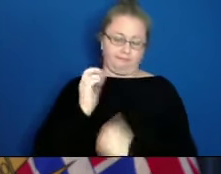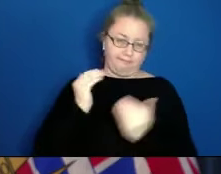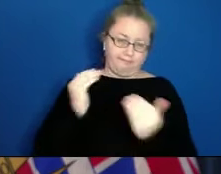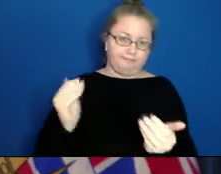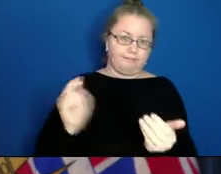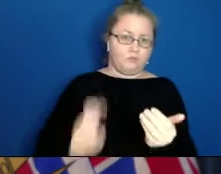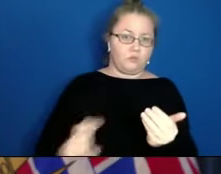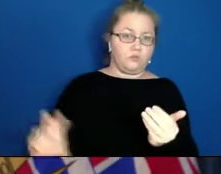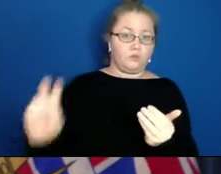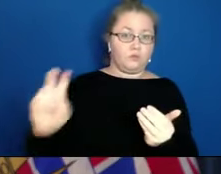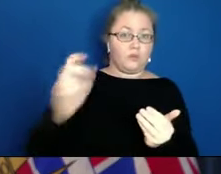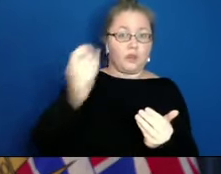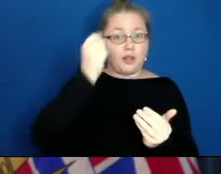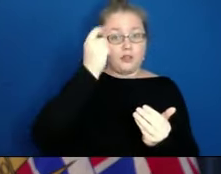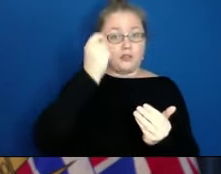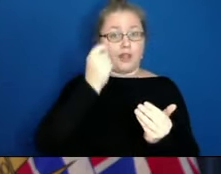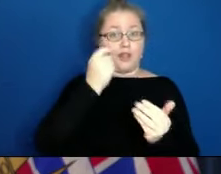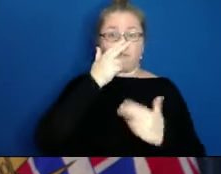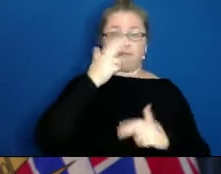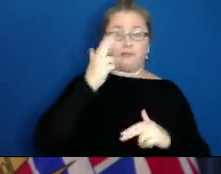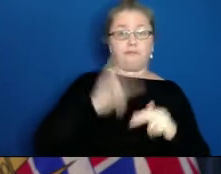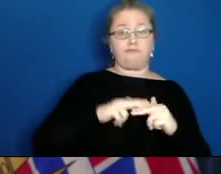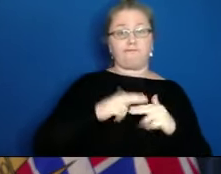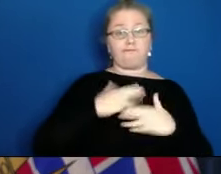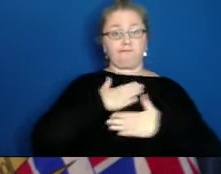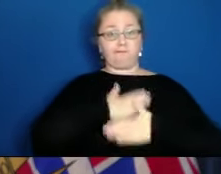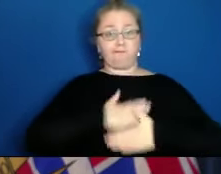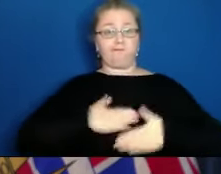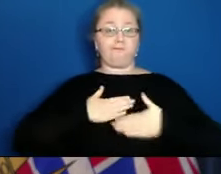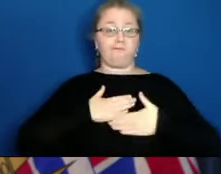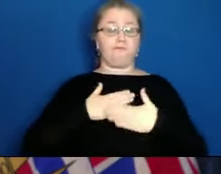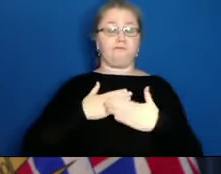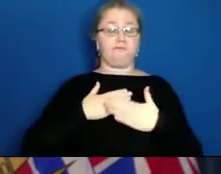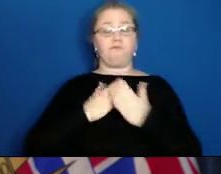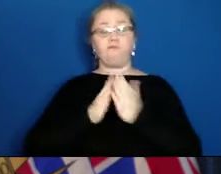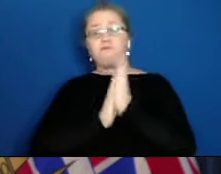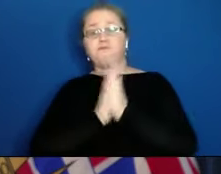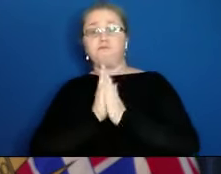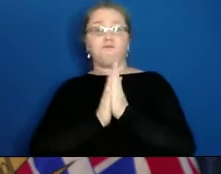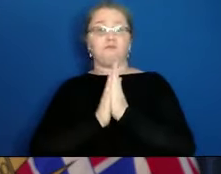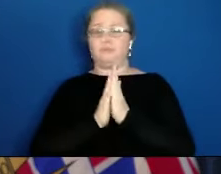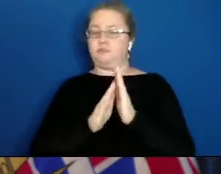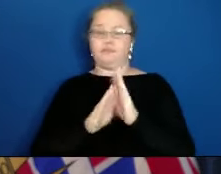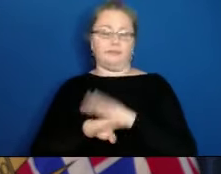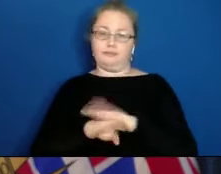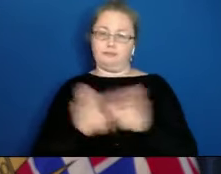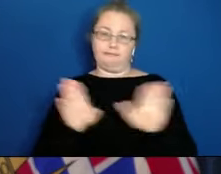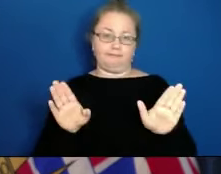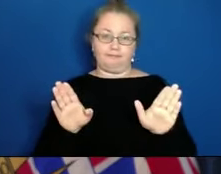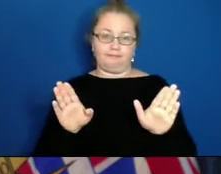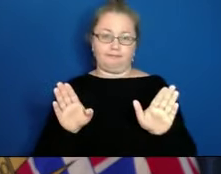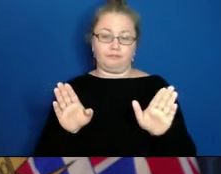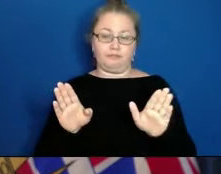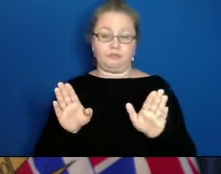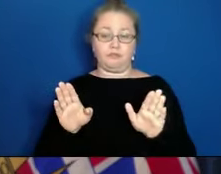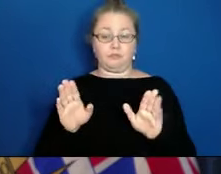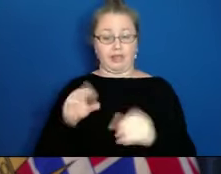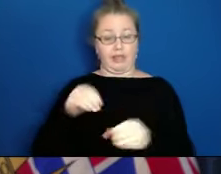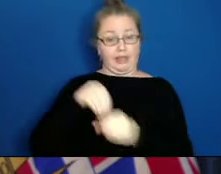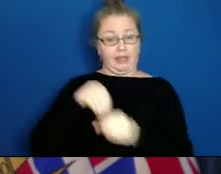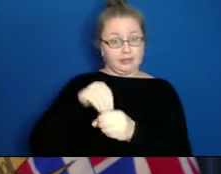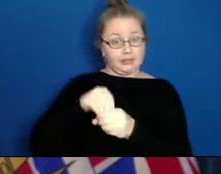and travel for social reasons that we're talking about. This includes travel within the province and travel to other parts of